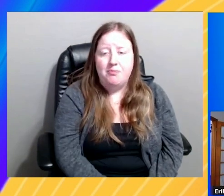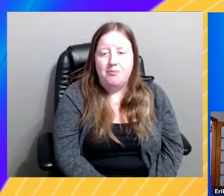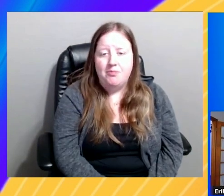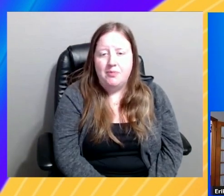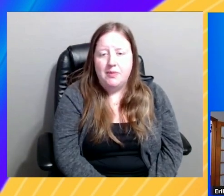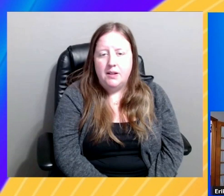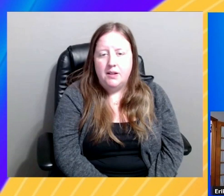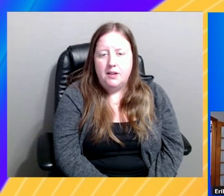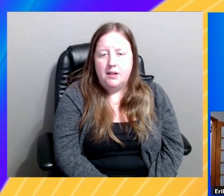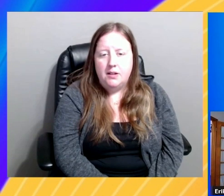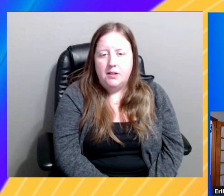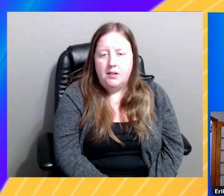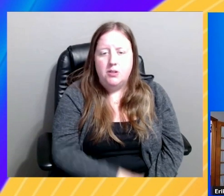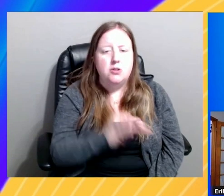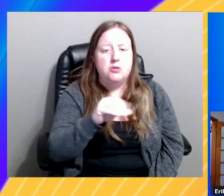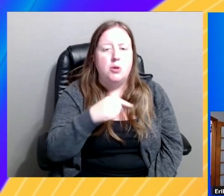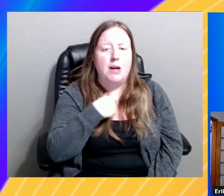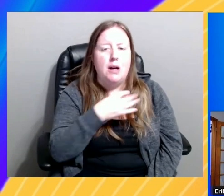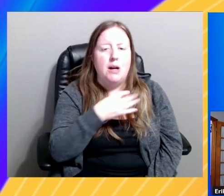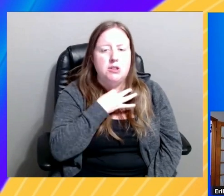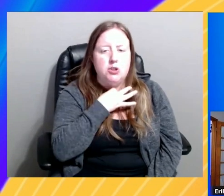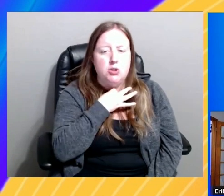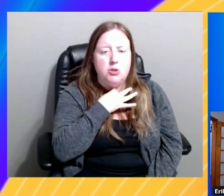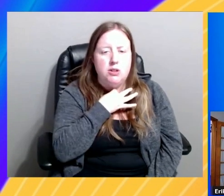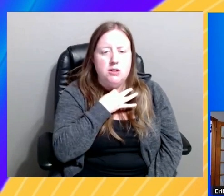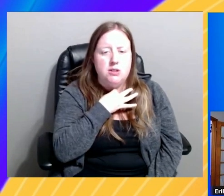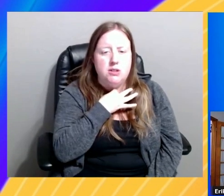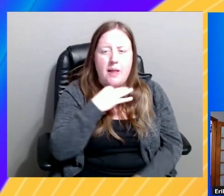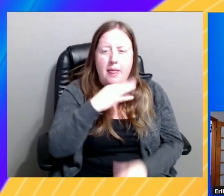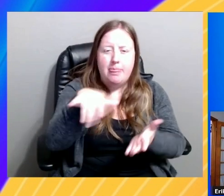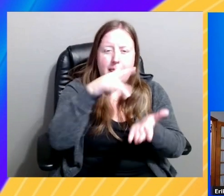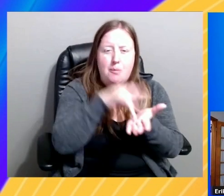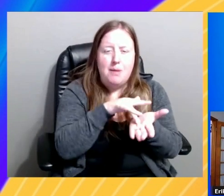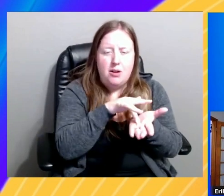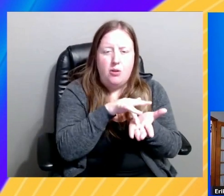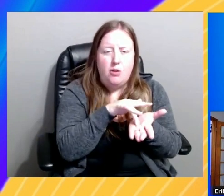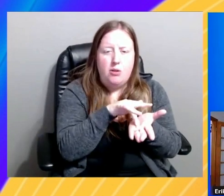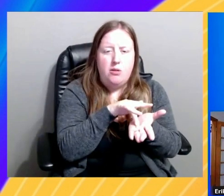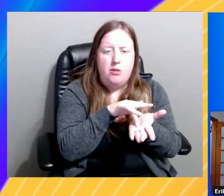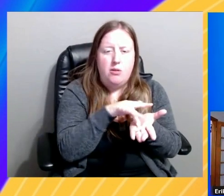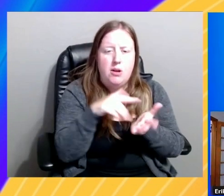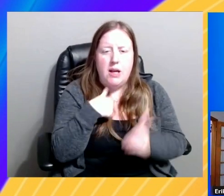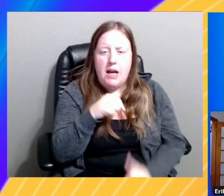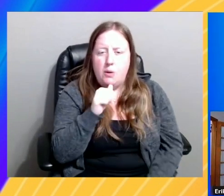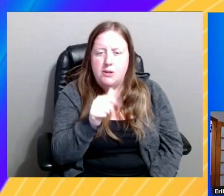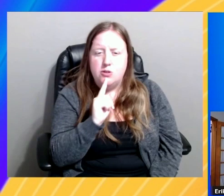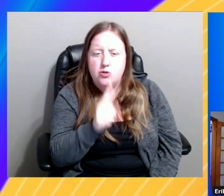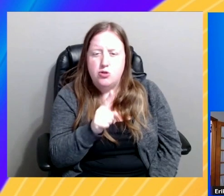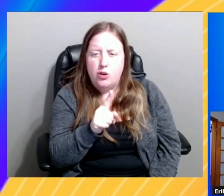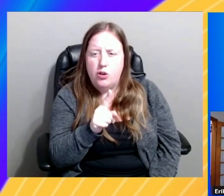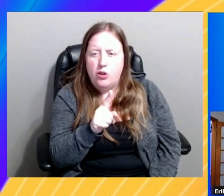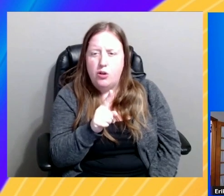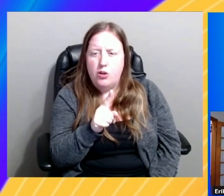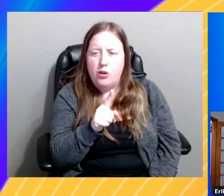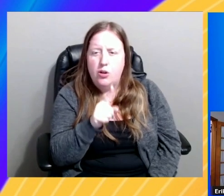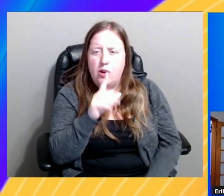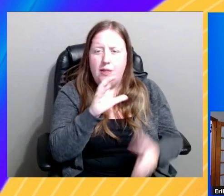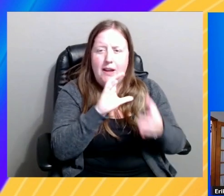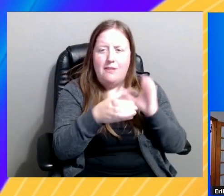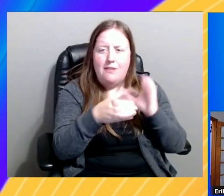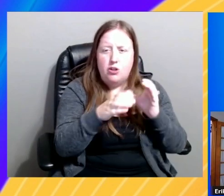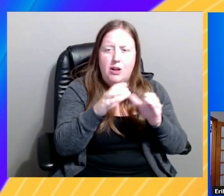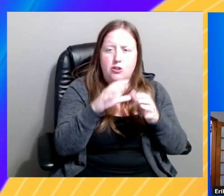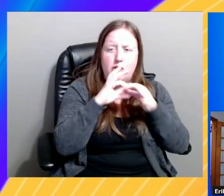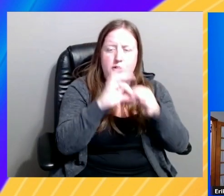So I was curious, the middle one, I wasn't quite sure what configuration association status means.